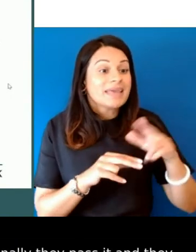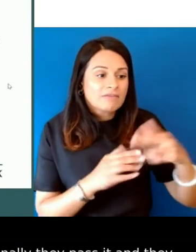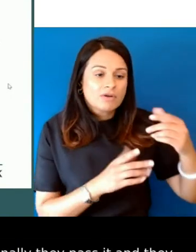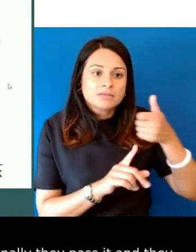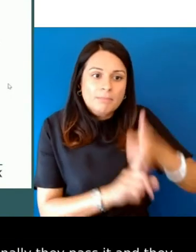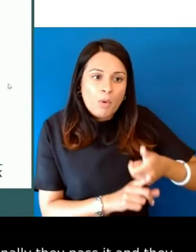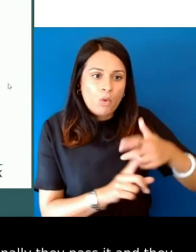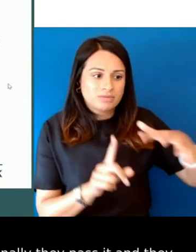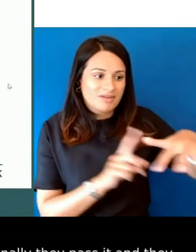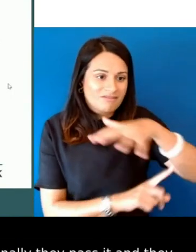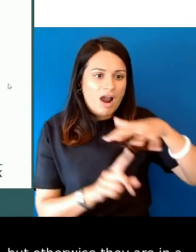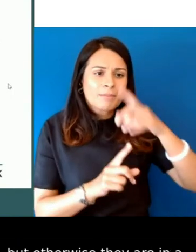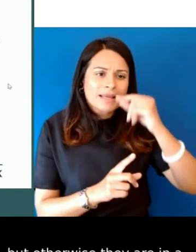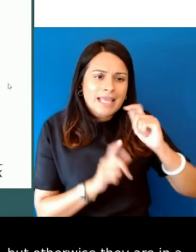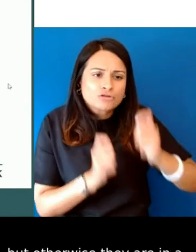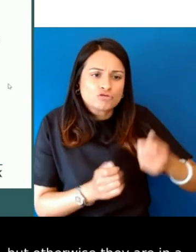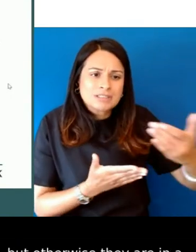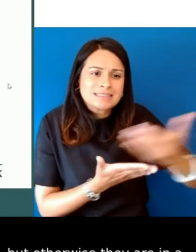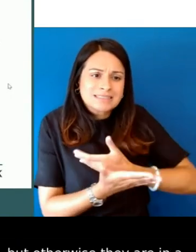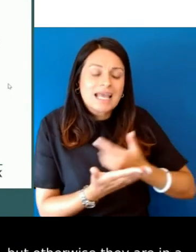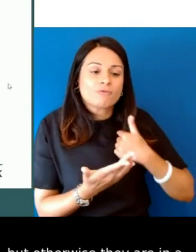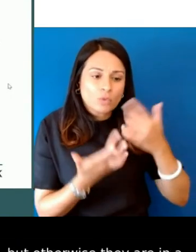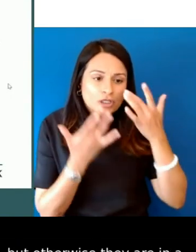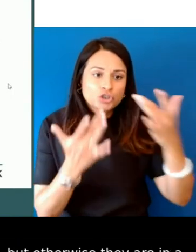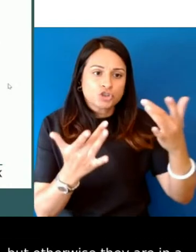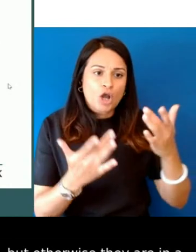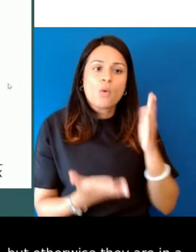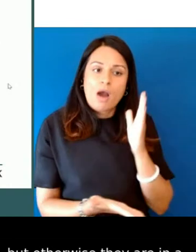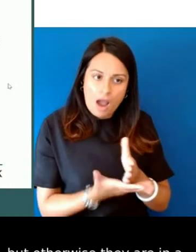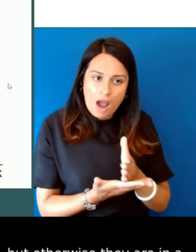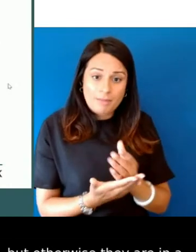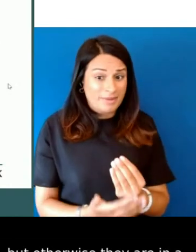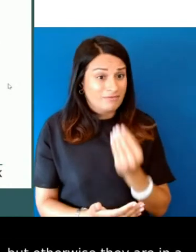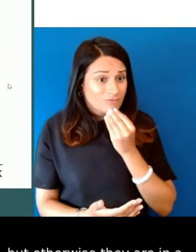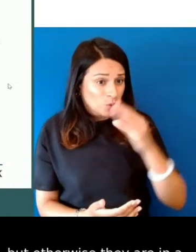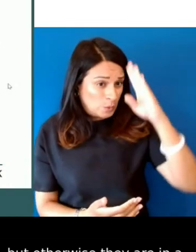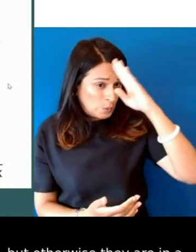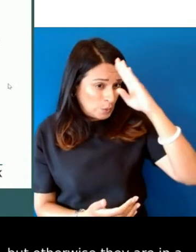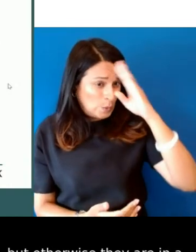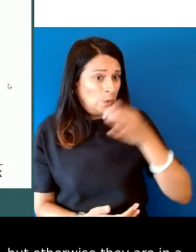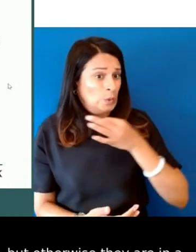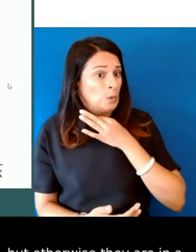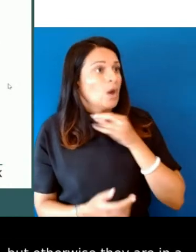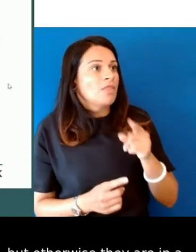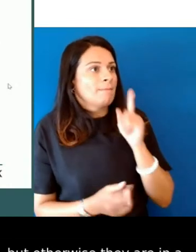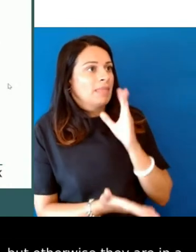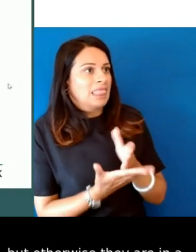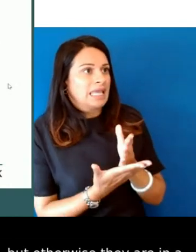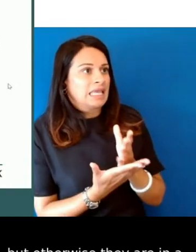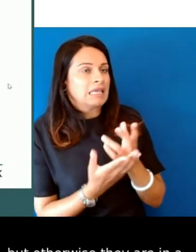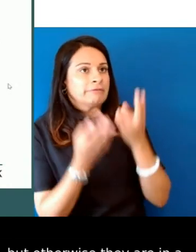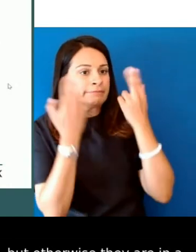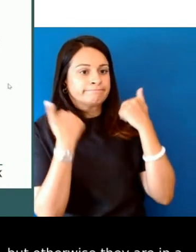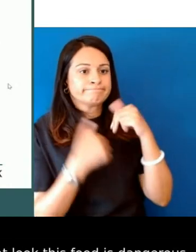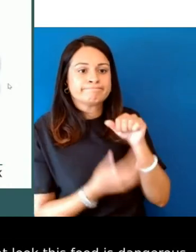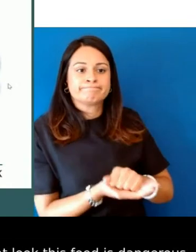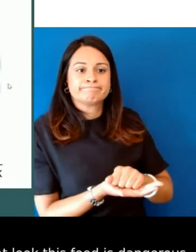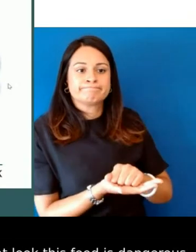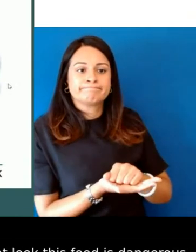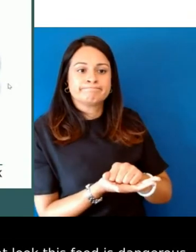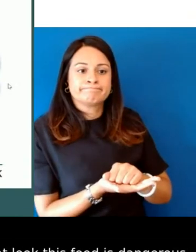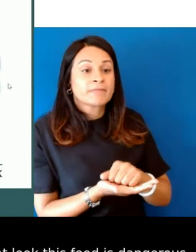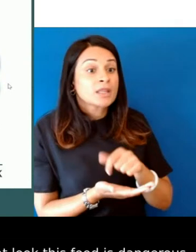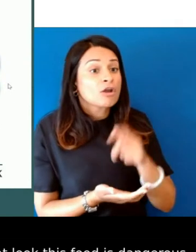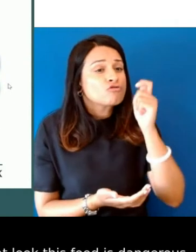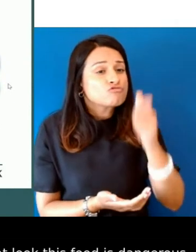more safely treat them we're showing them that look this food is dangerous and then they tend to believe you from there it's only done rarely but it is something we can fall